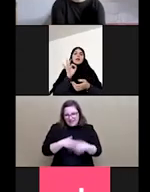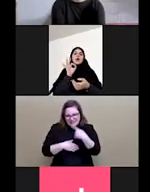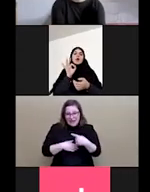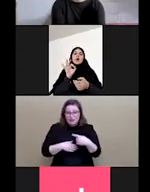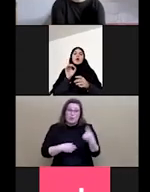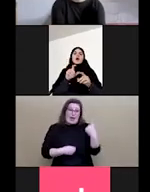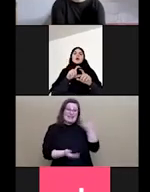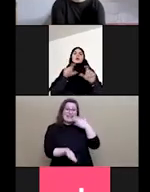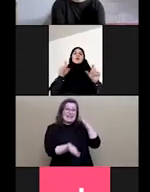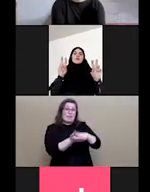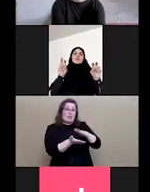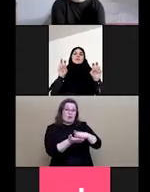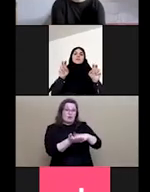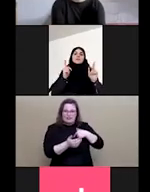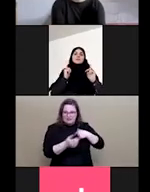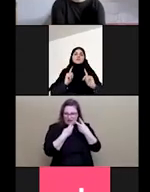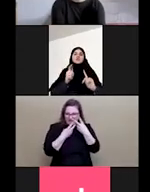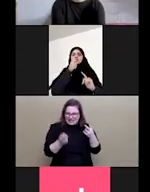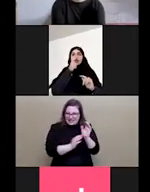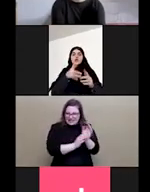you will see, that